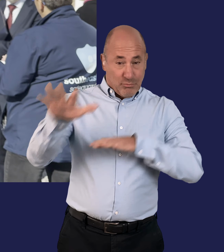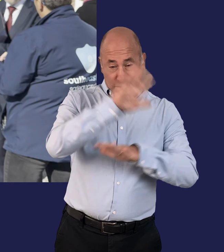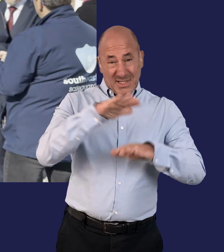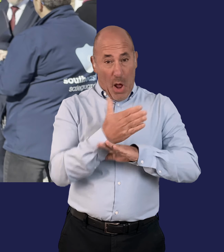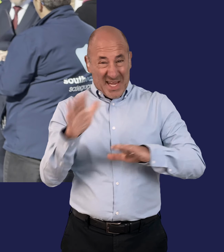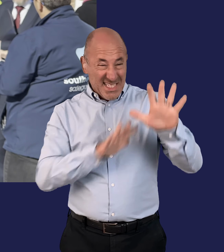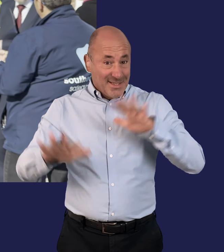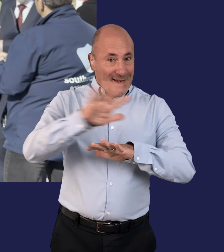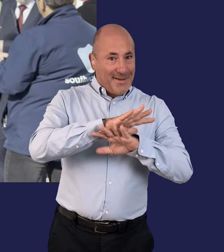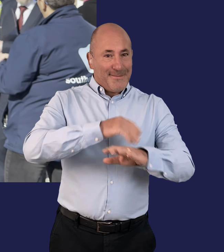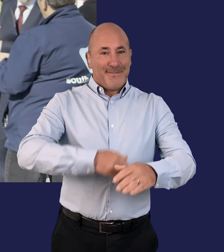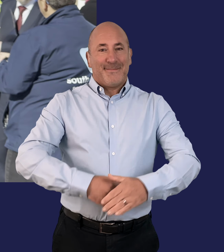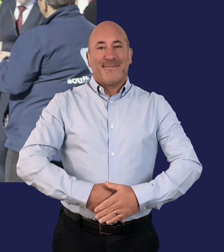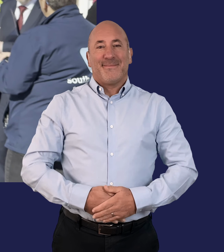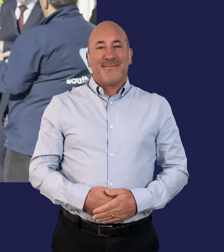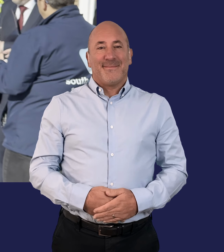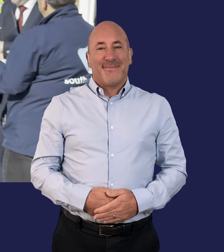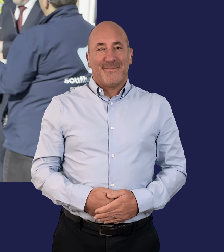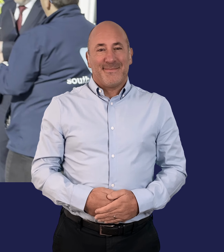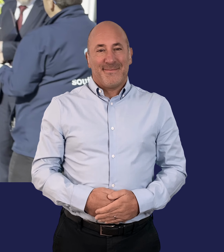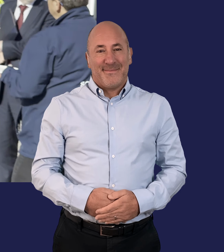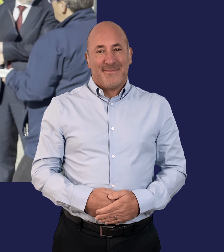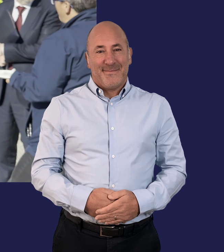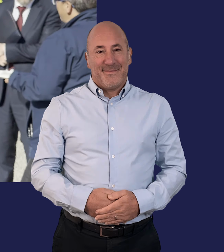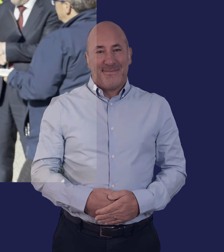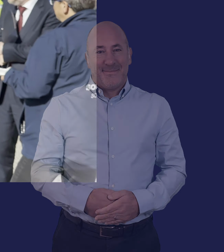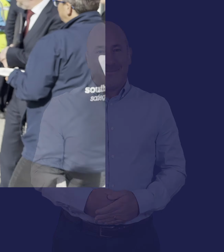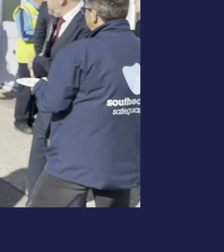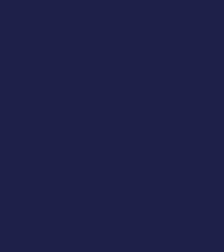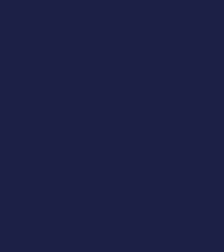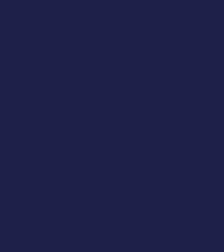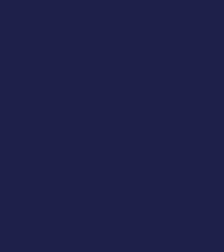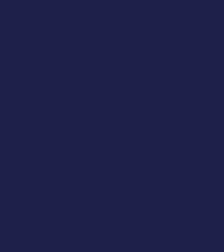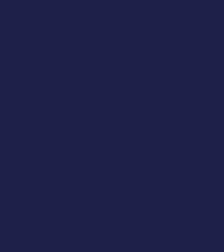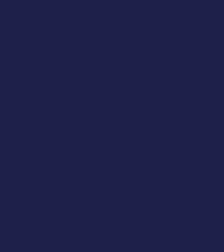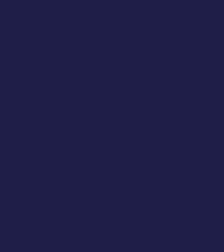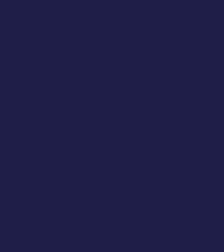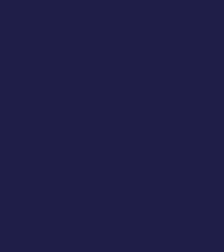the lessons that we've learned here and look for opportunities to roll this out across our network.